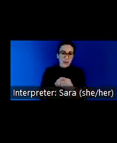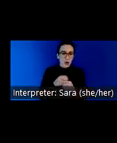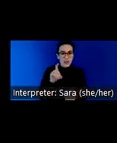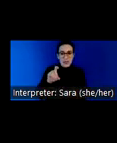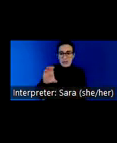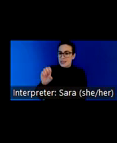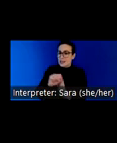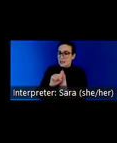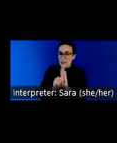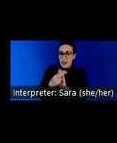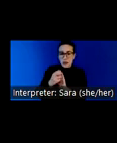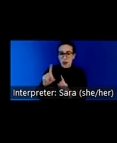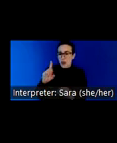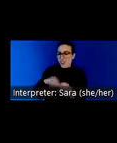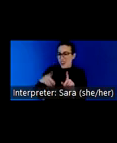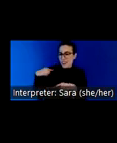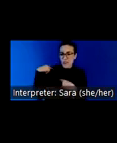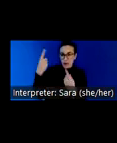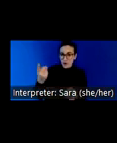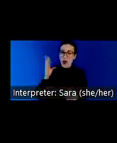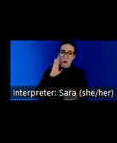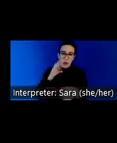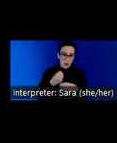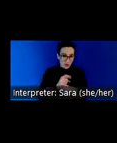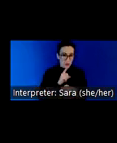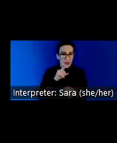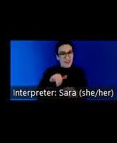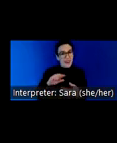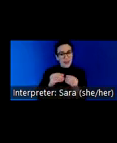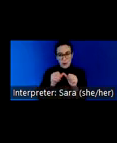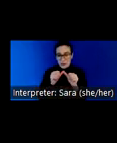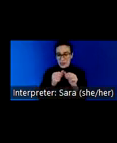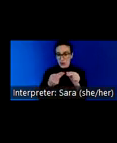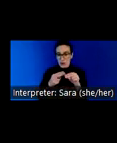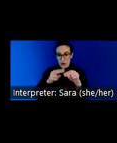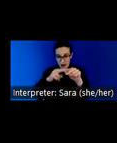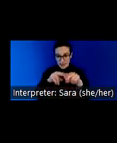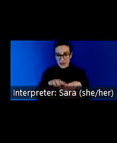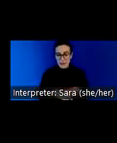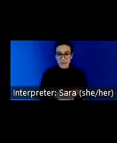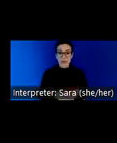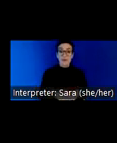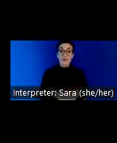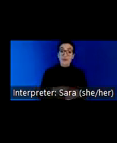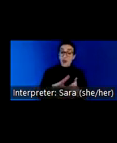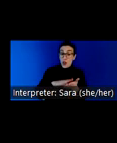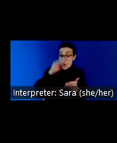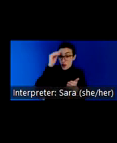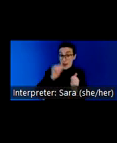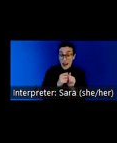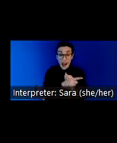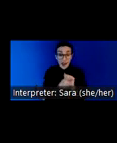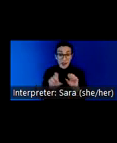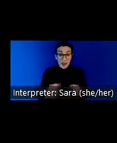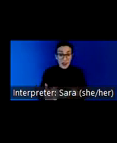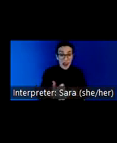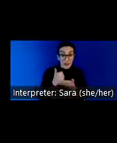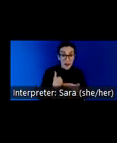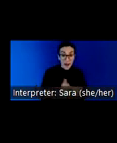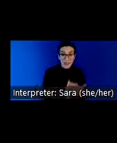sure that number continues to rise. To learn how you can help us and help us by getting in this